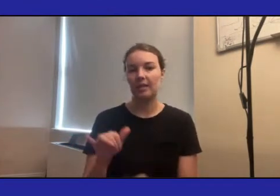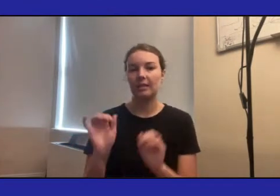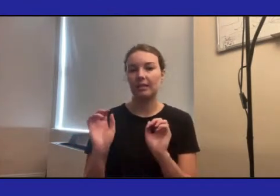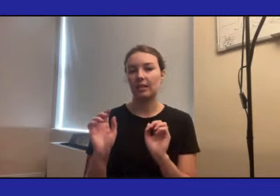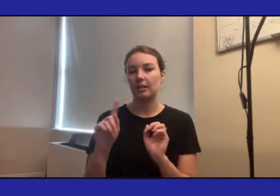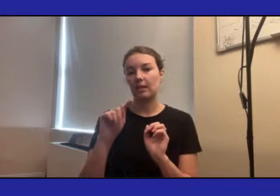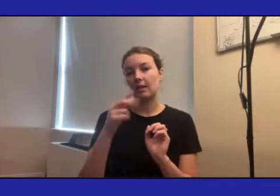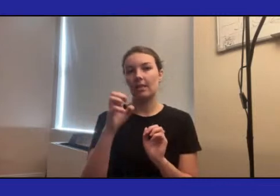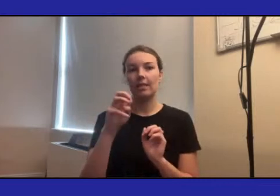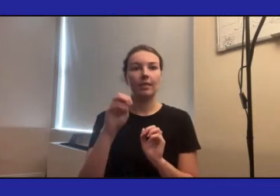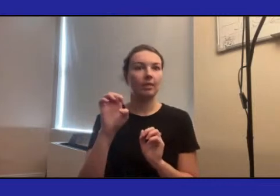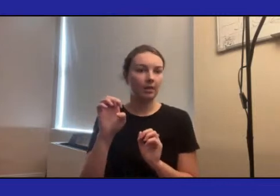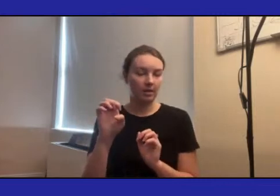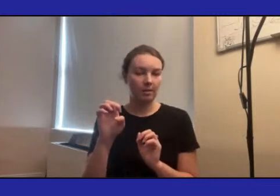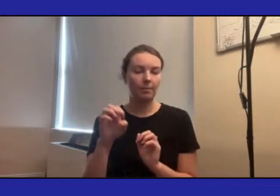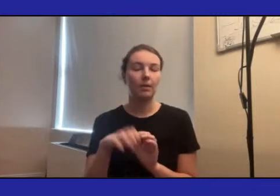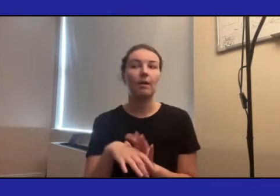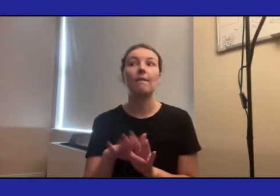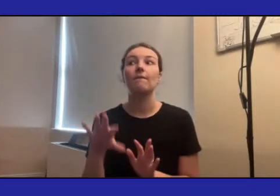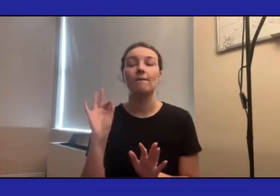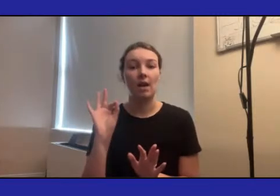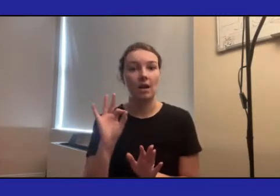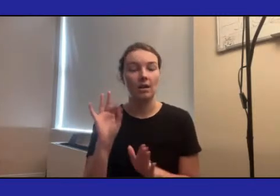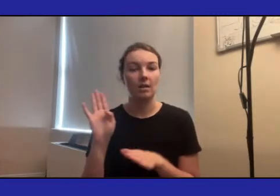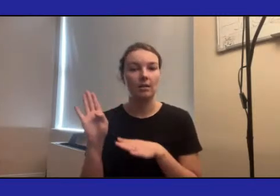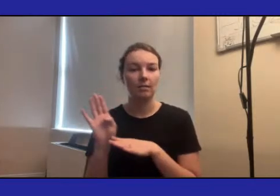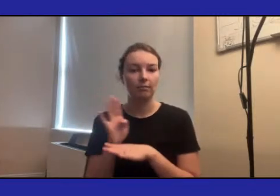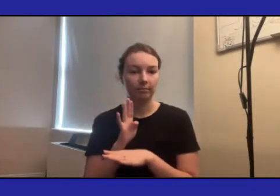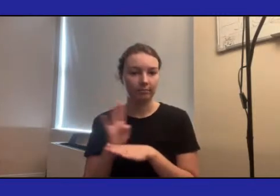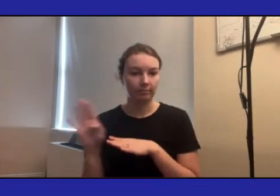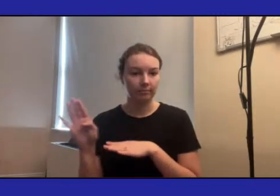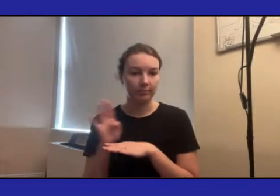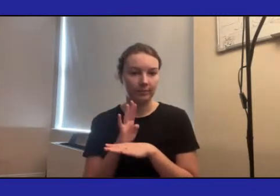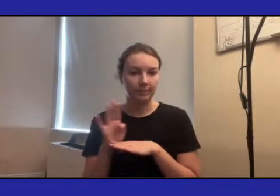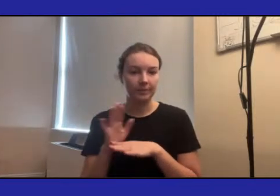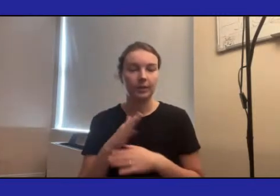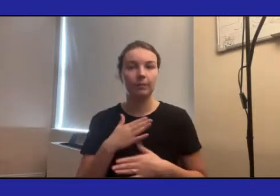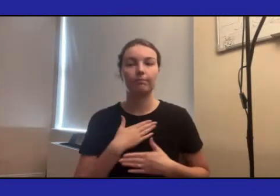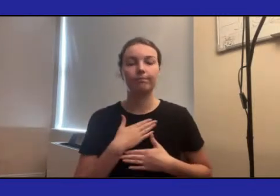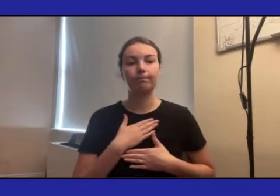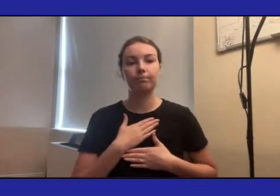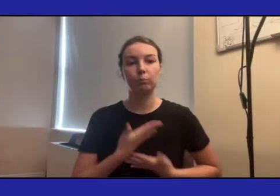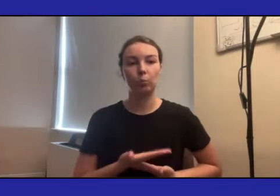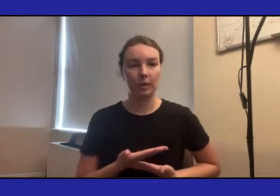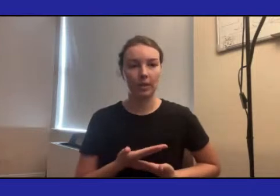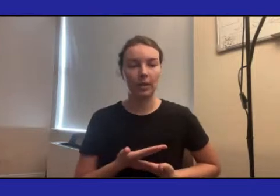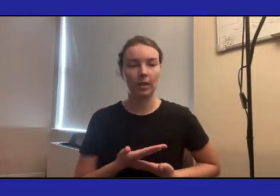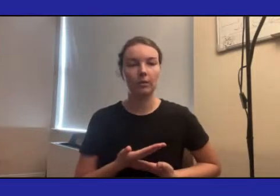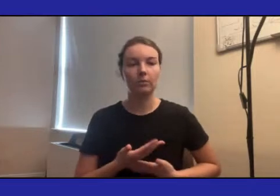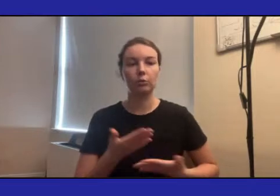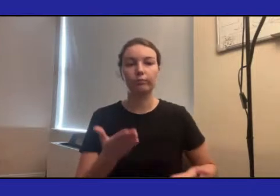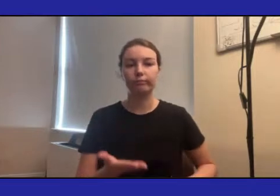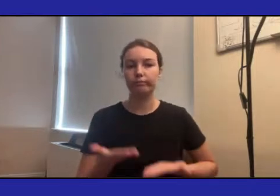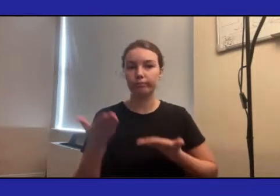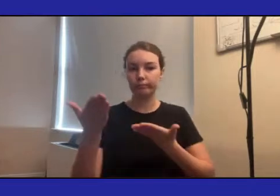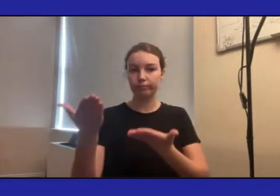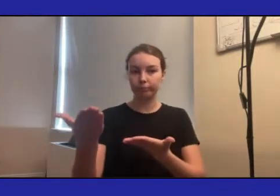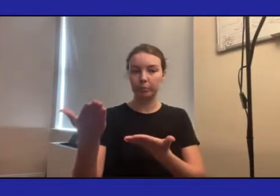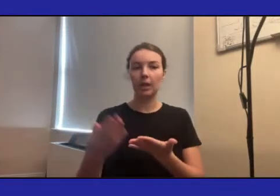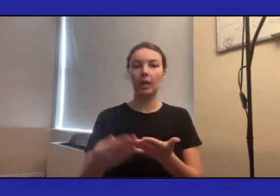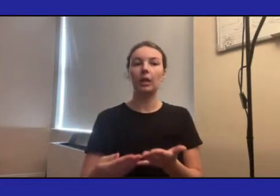to find vendors that are willing to offer very economical